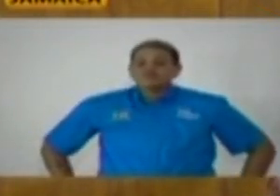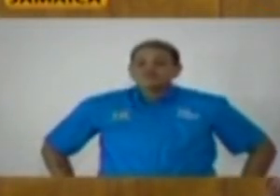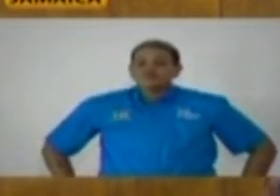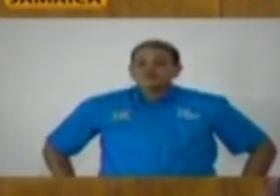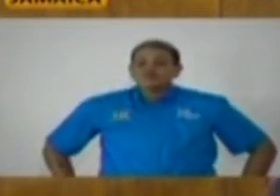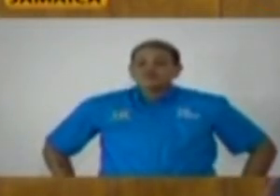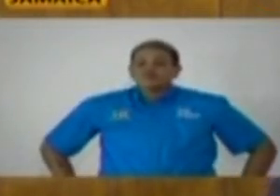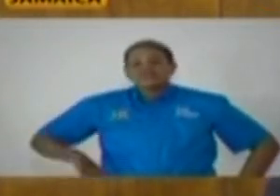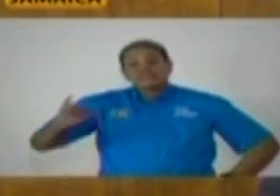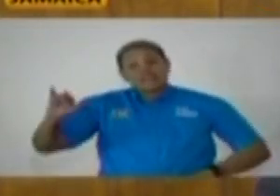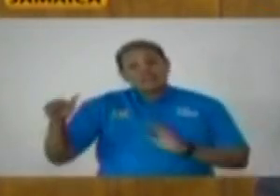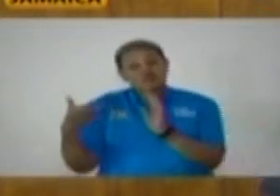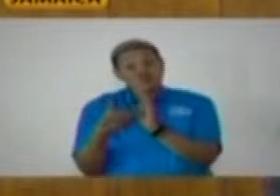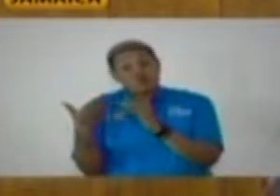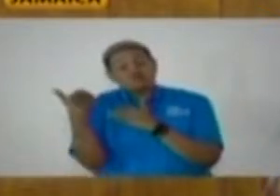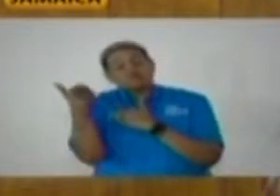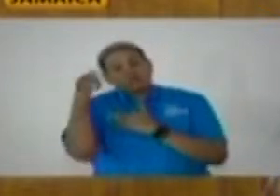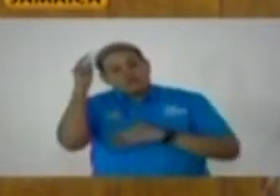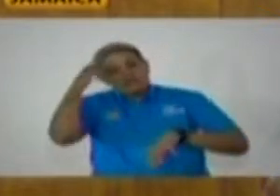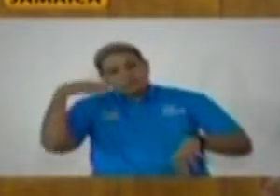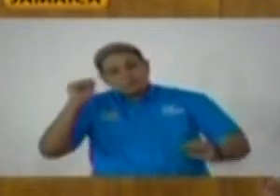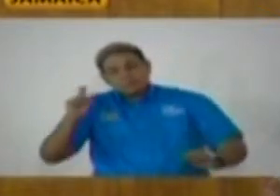And that is the role of government.